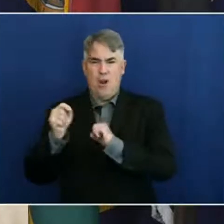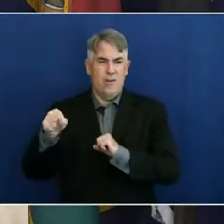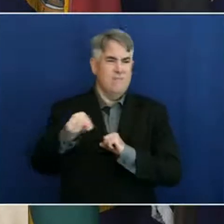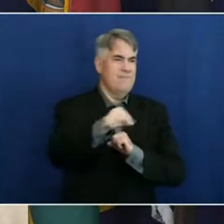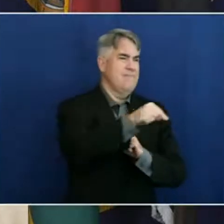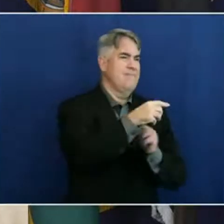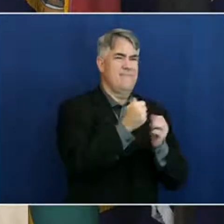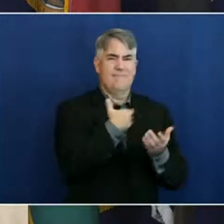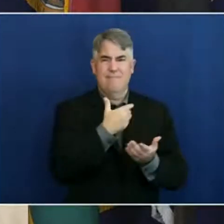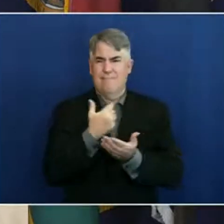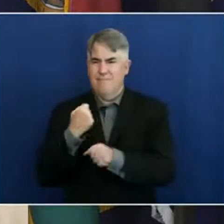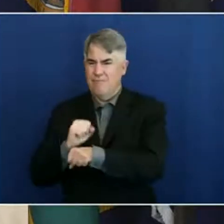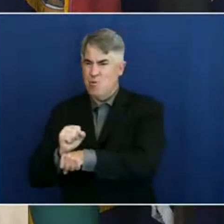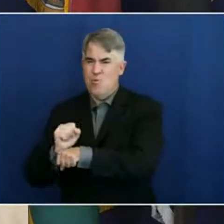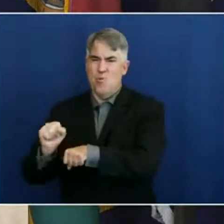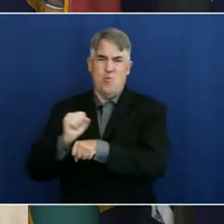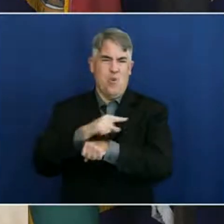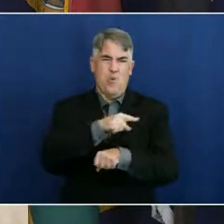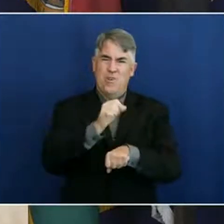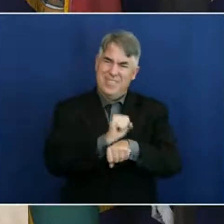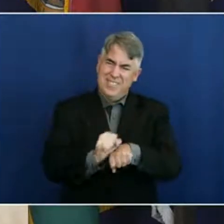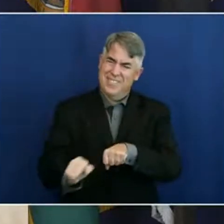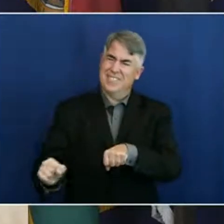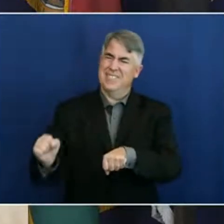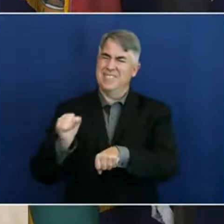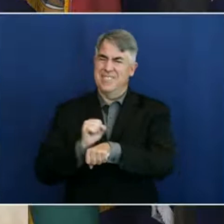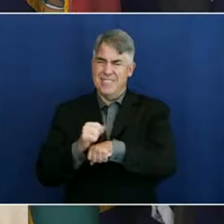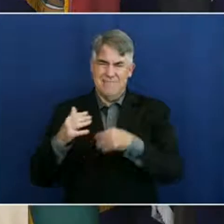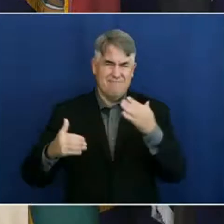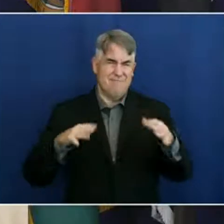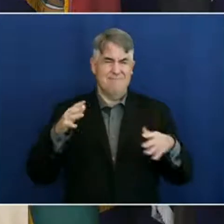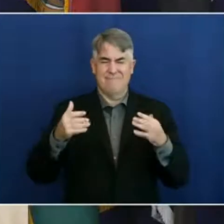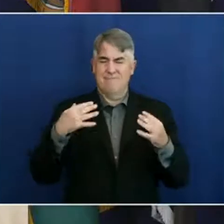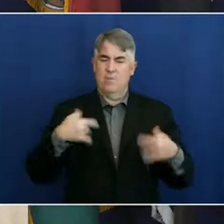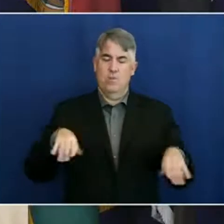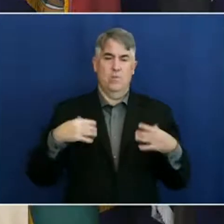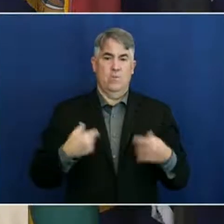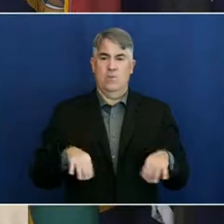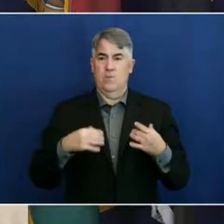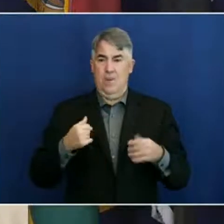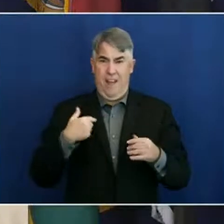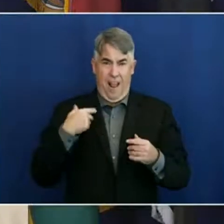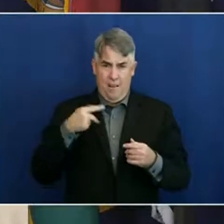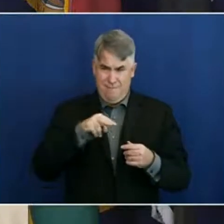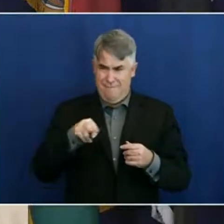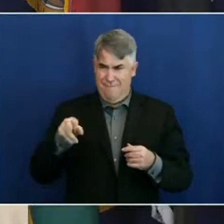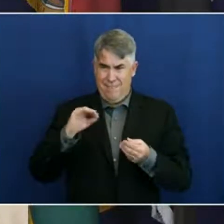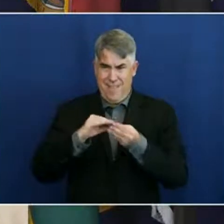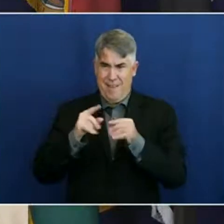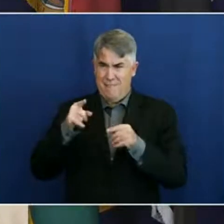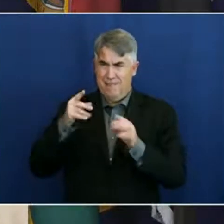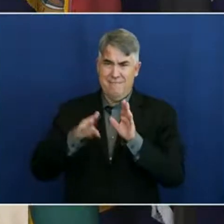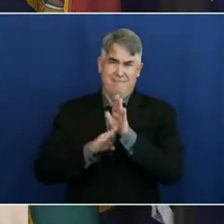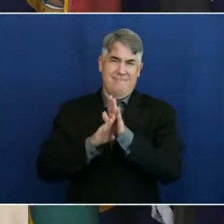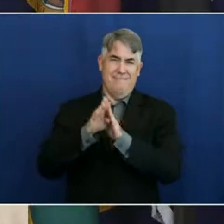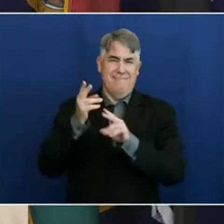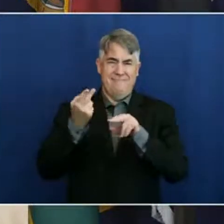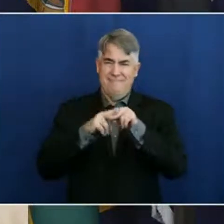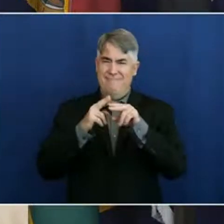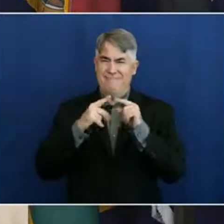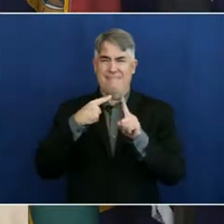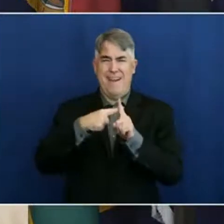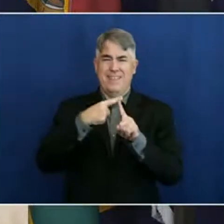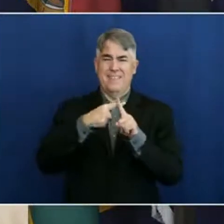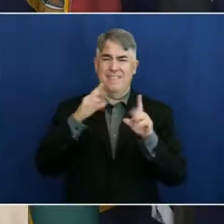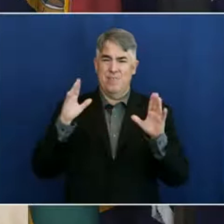they continue to do. We would not be where we are today if it wasn't for all of your community participation and doing this together. So